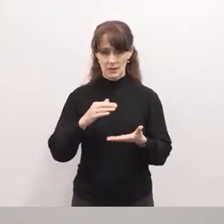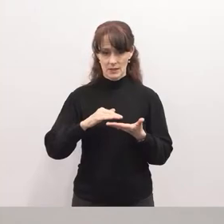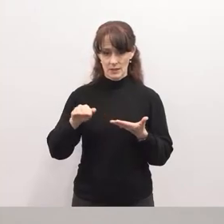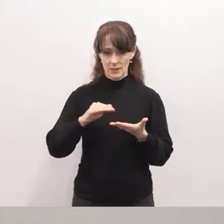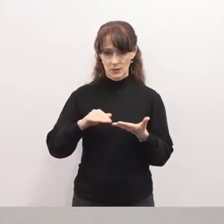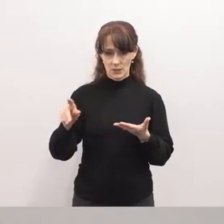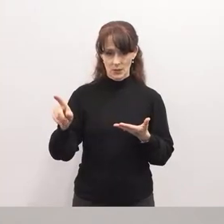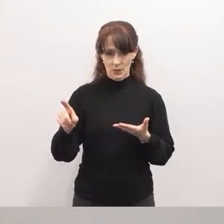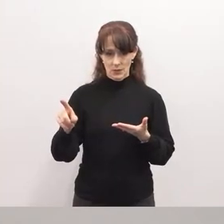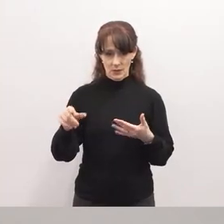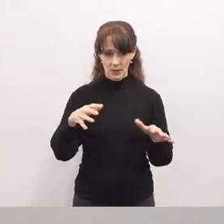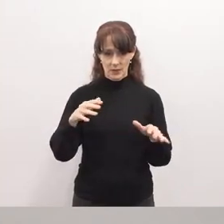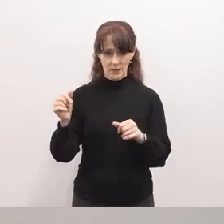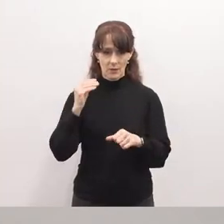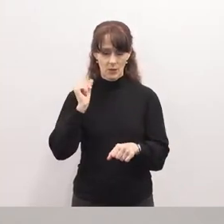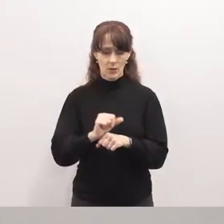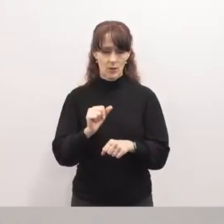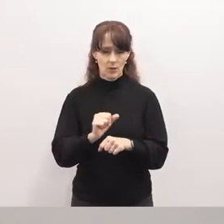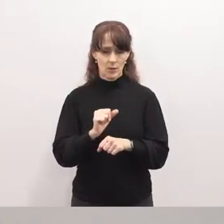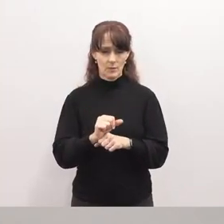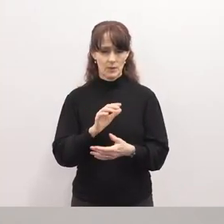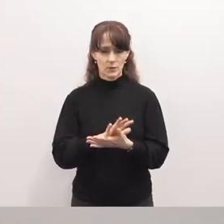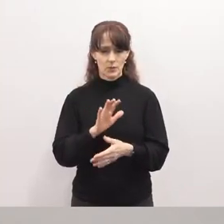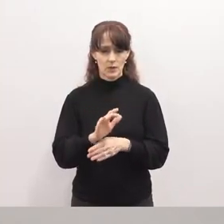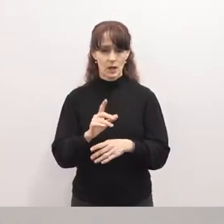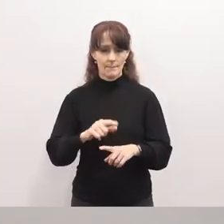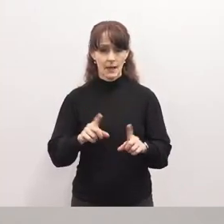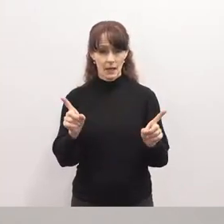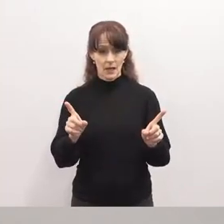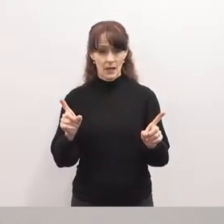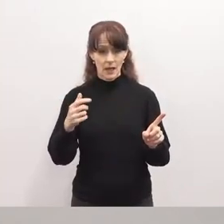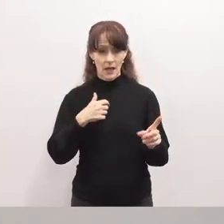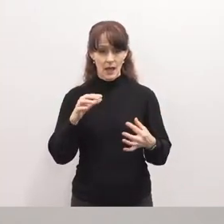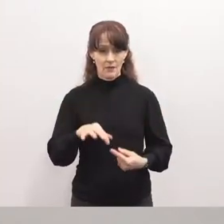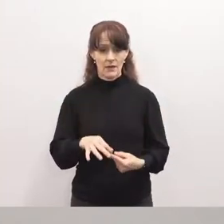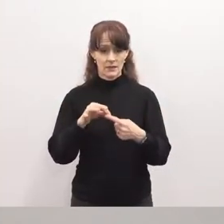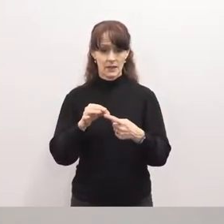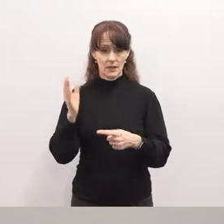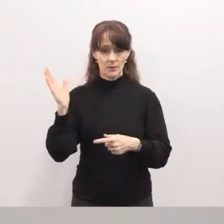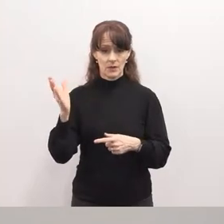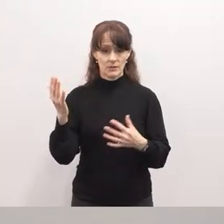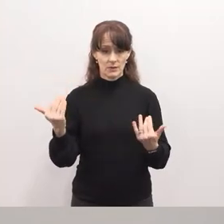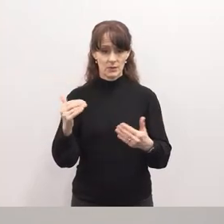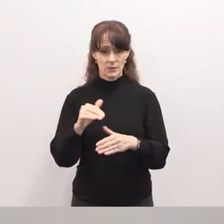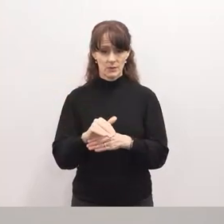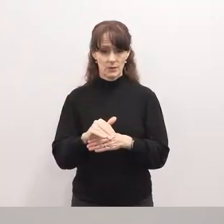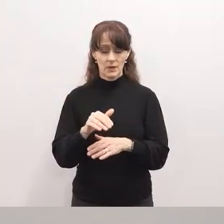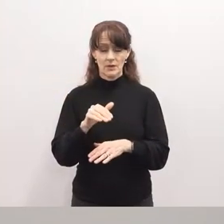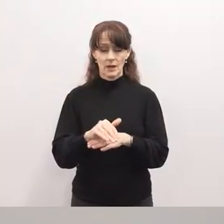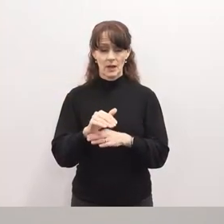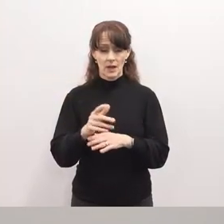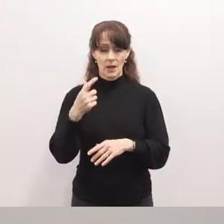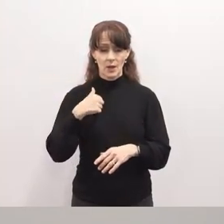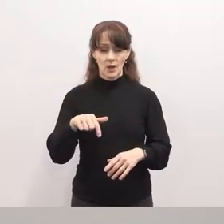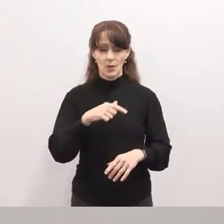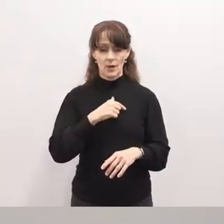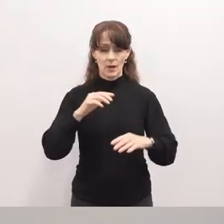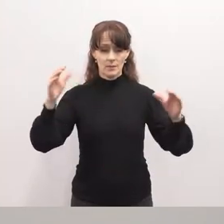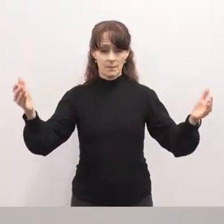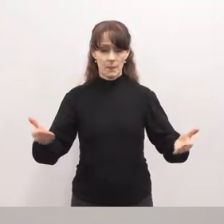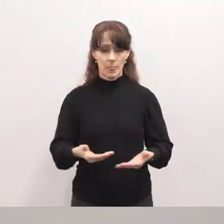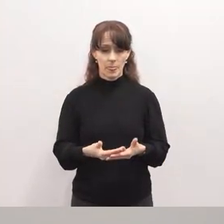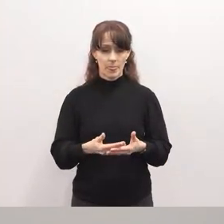may go, I know you have homework and it's a school night and everything. But we have a special presentation tonight, because tonight we are